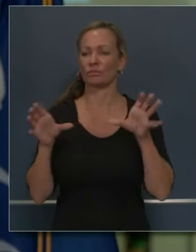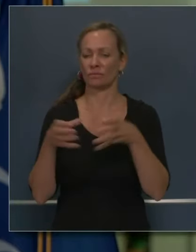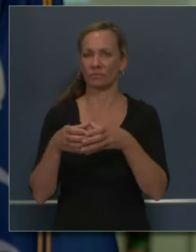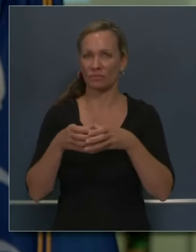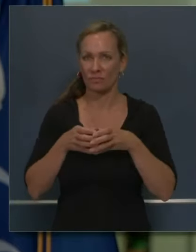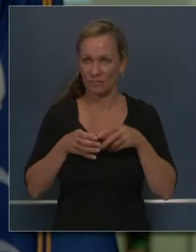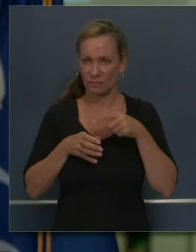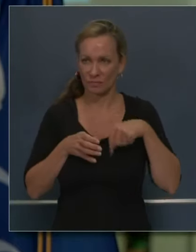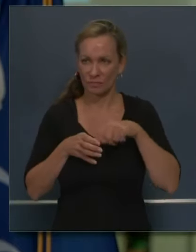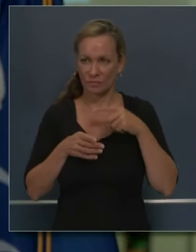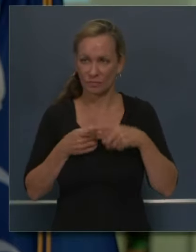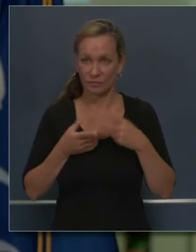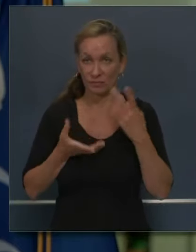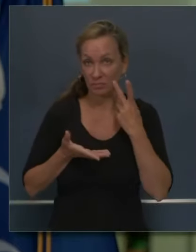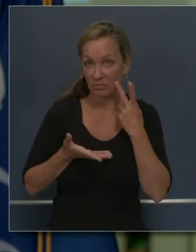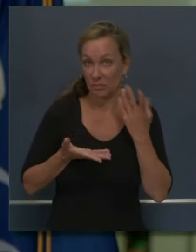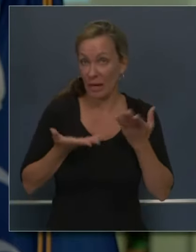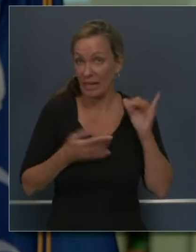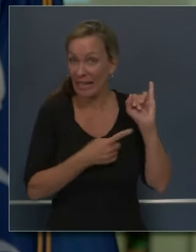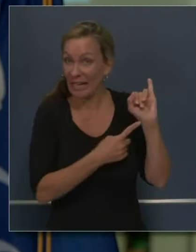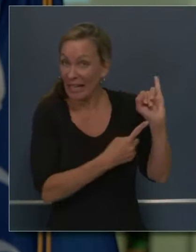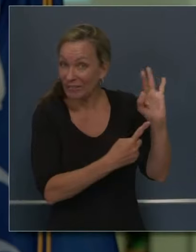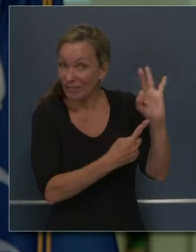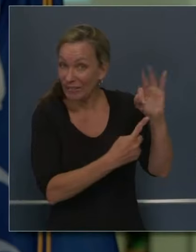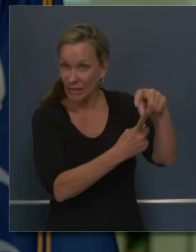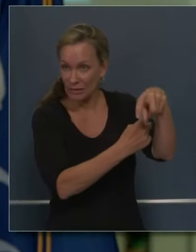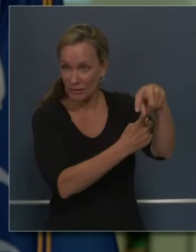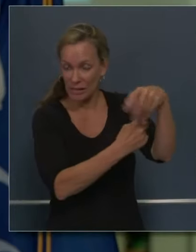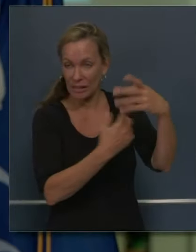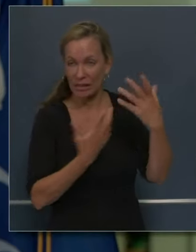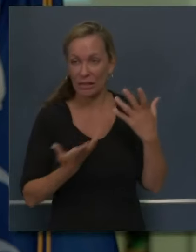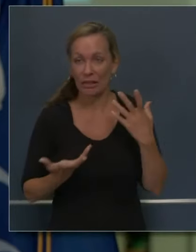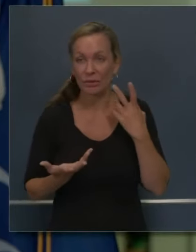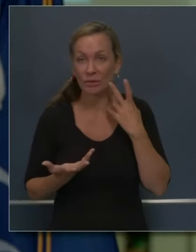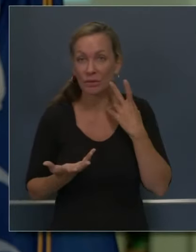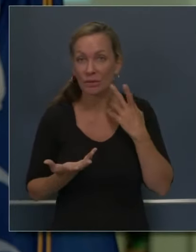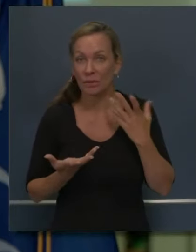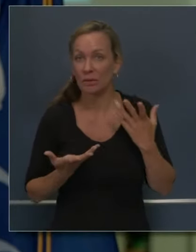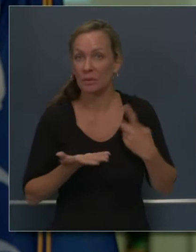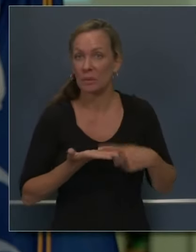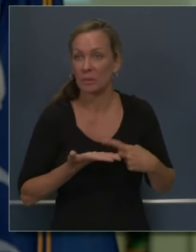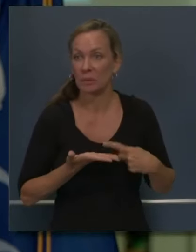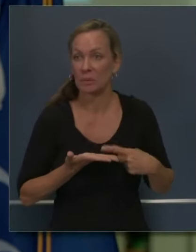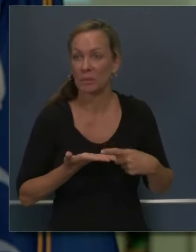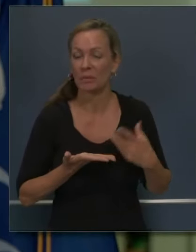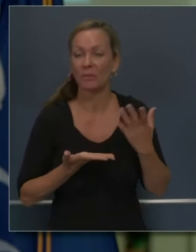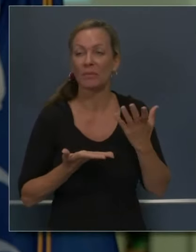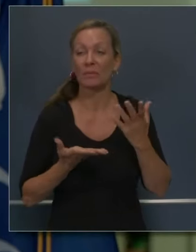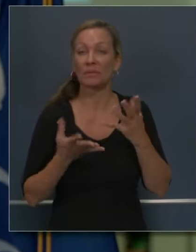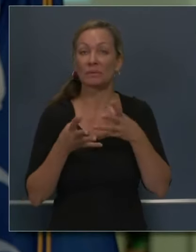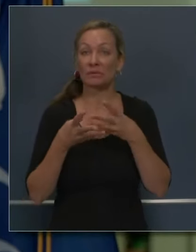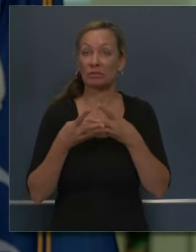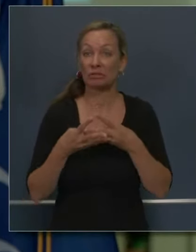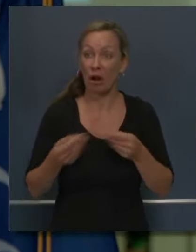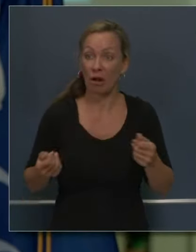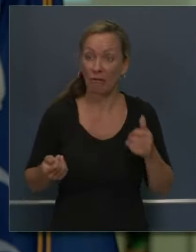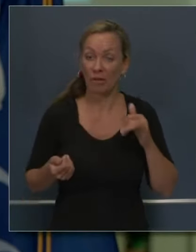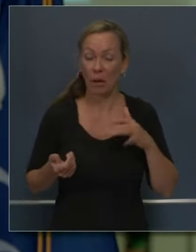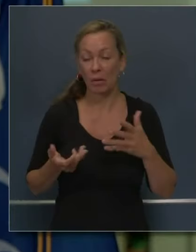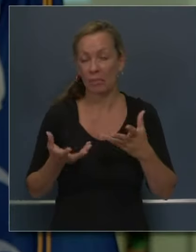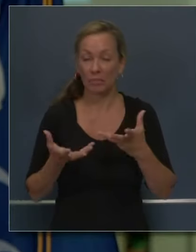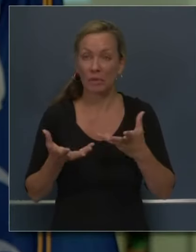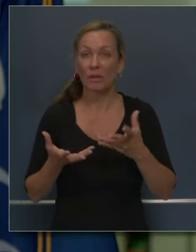it's necessary, if it actually solves a problem, then of course we're open to considering the same. But with